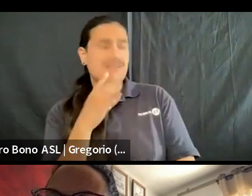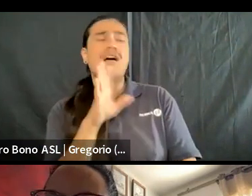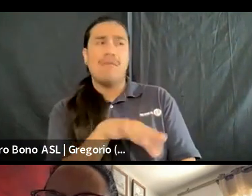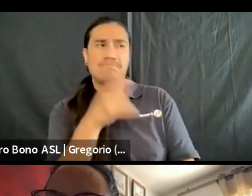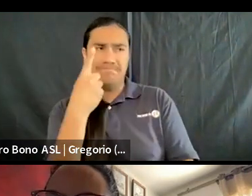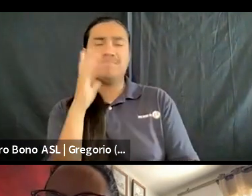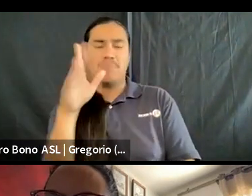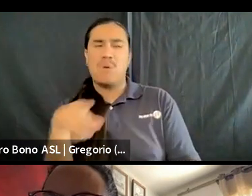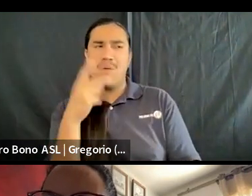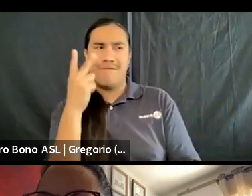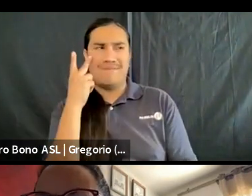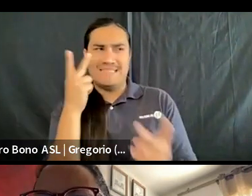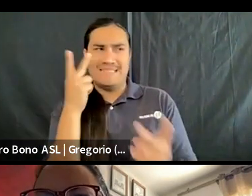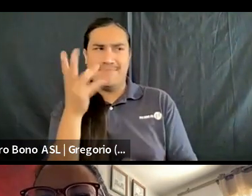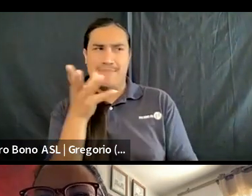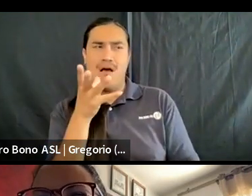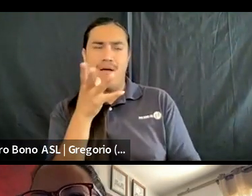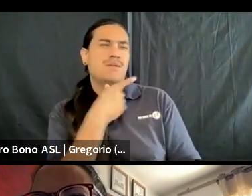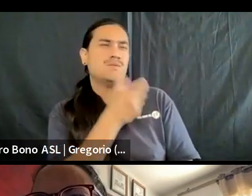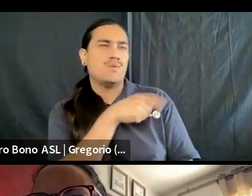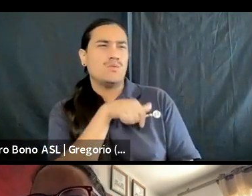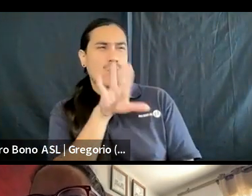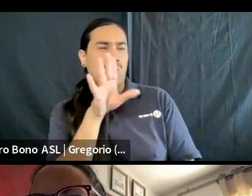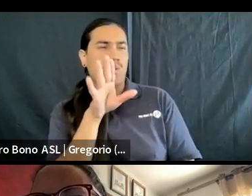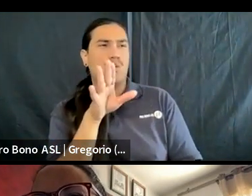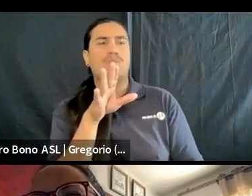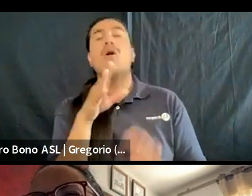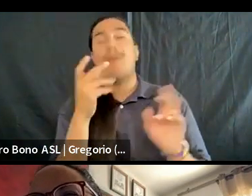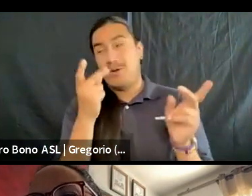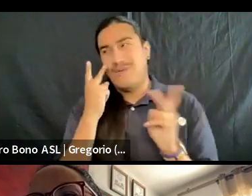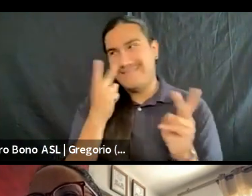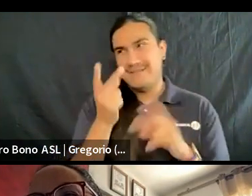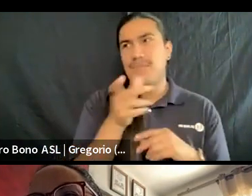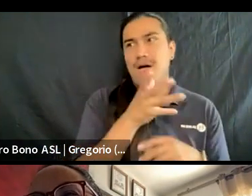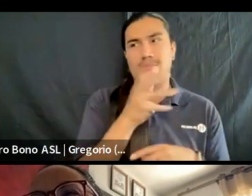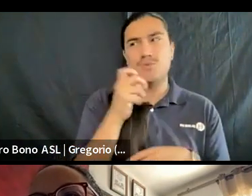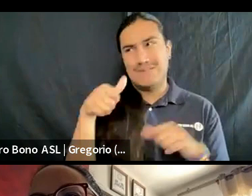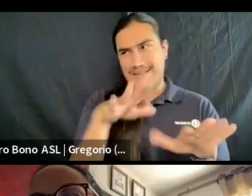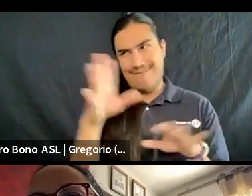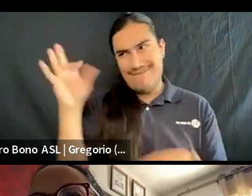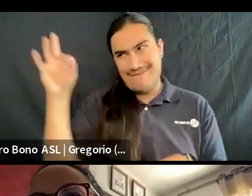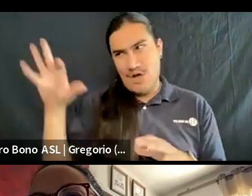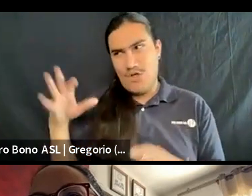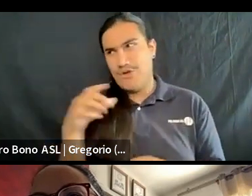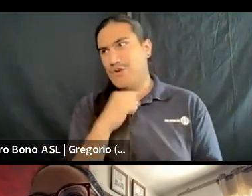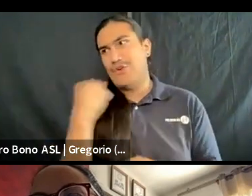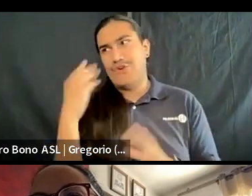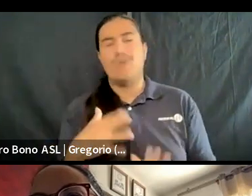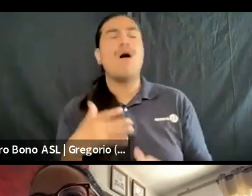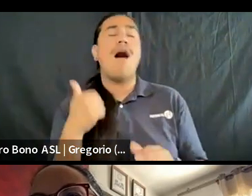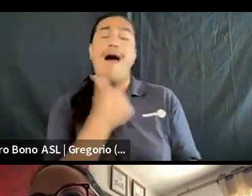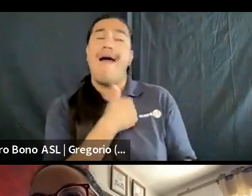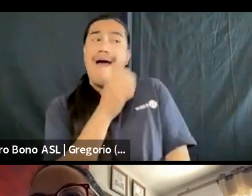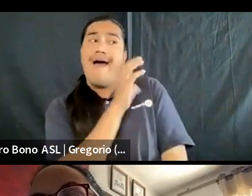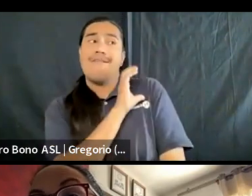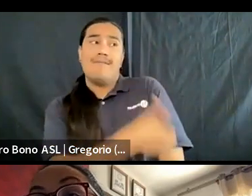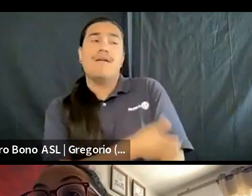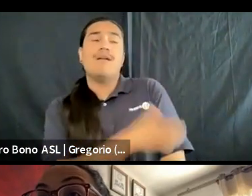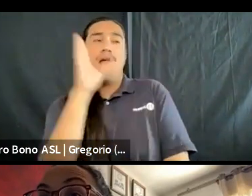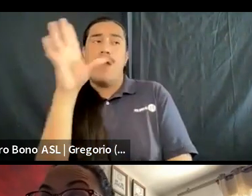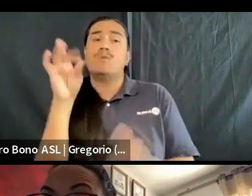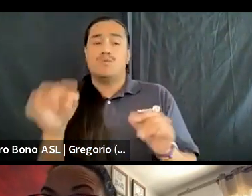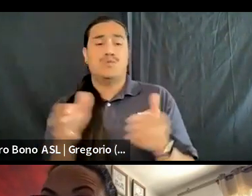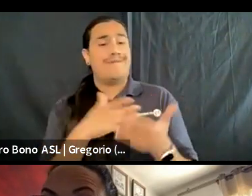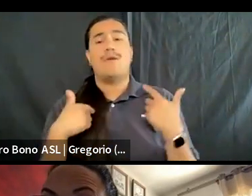going to go visit Mom, and don't you go sending Father Clemens over to her. I have a power of attorney over her, and I will do as